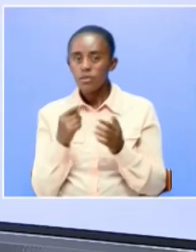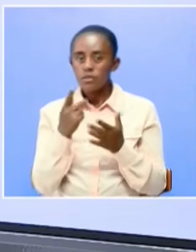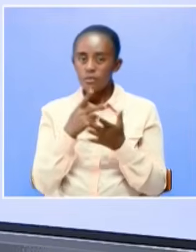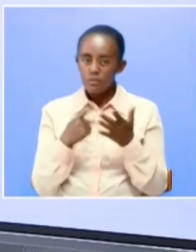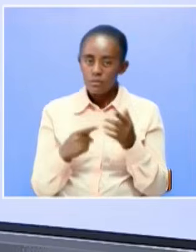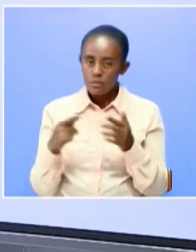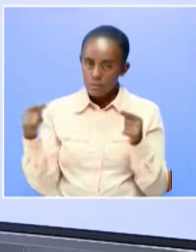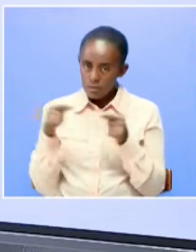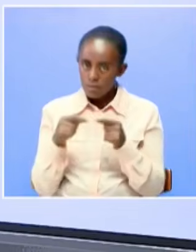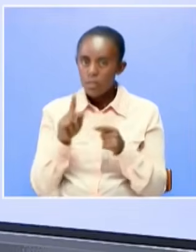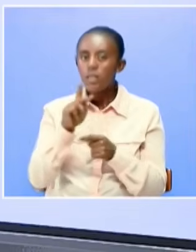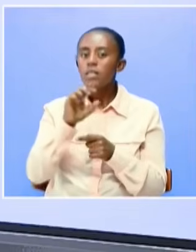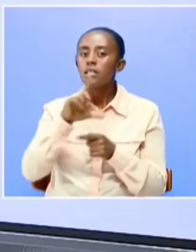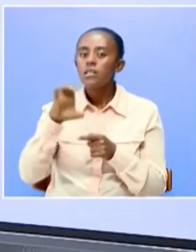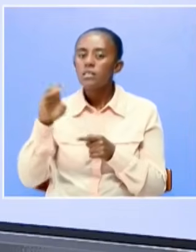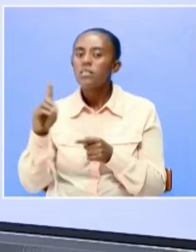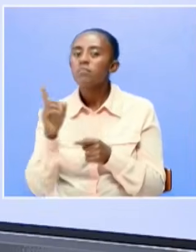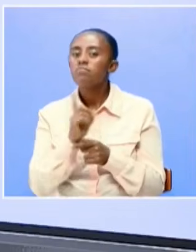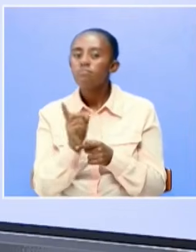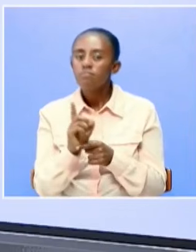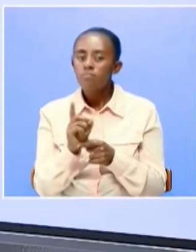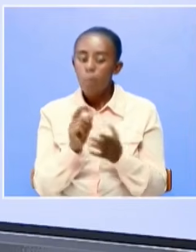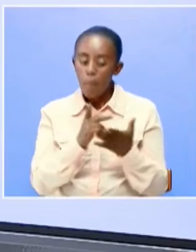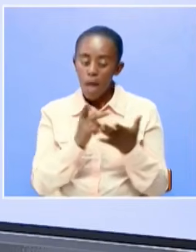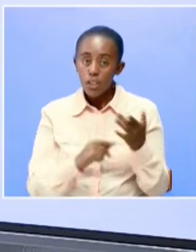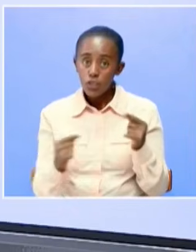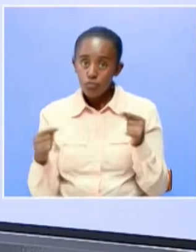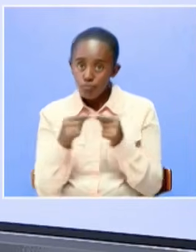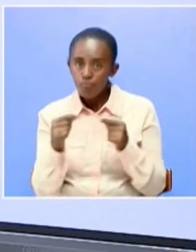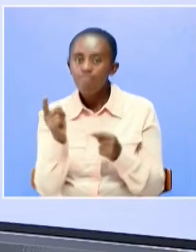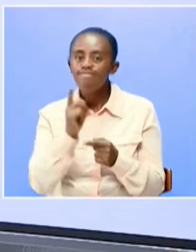killed. Killed means